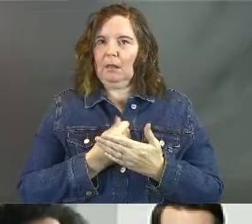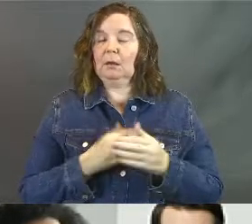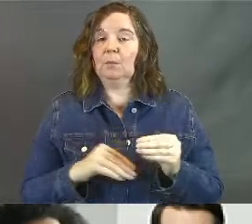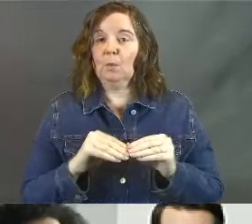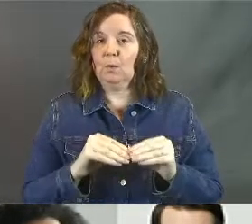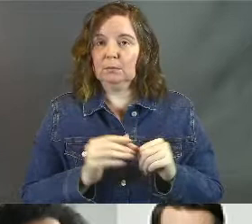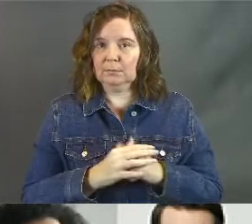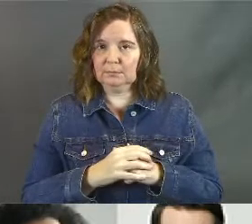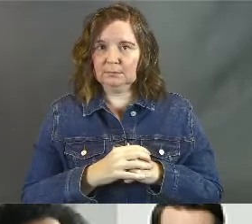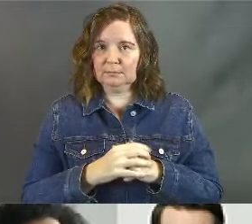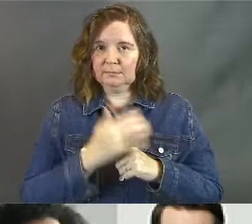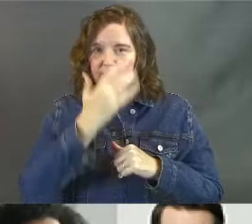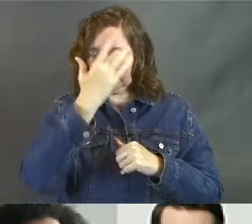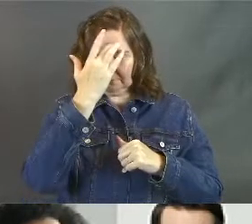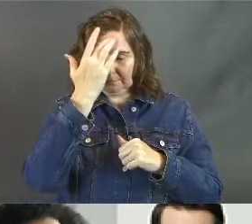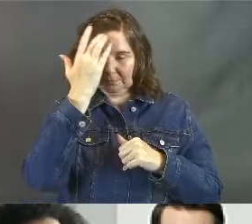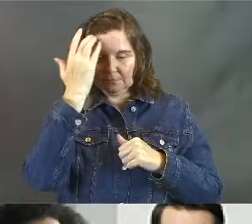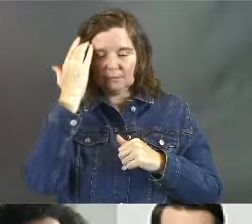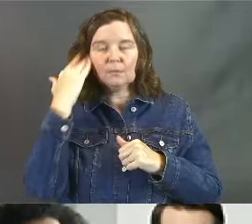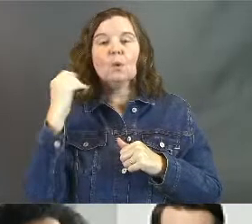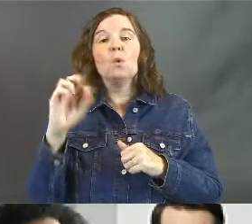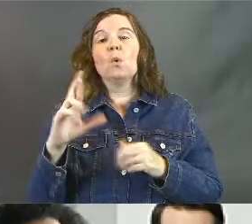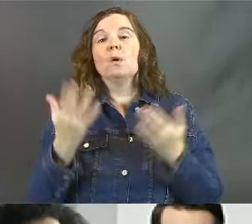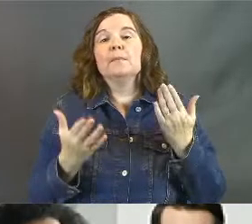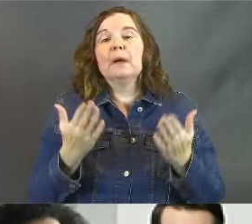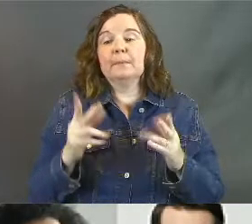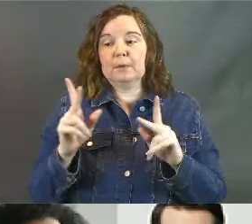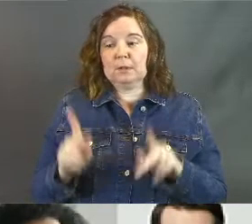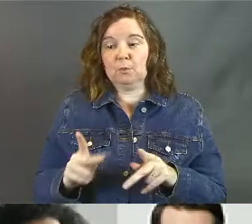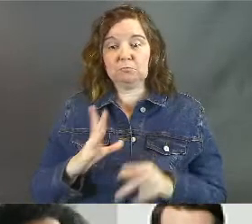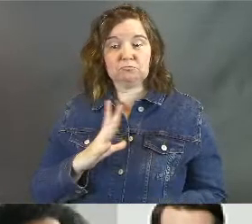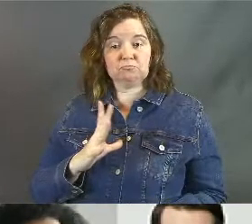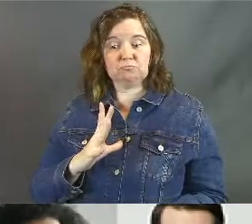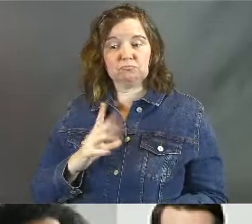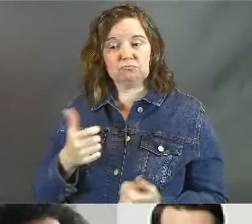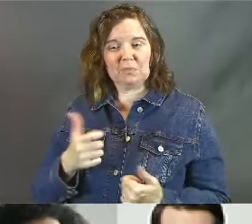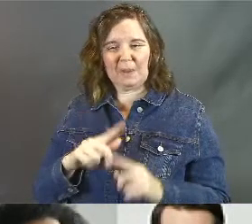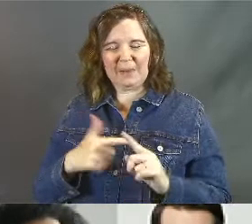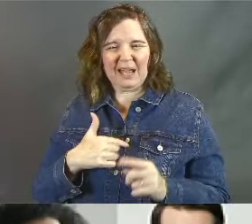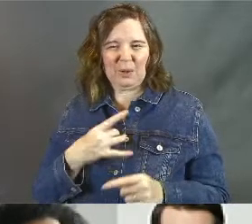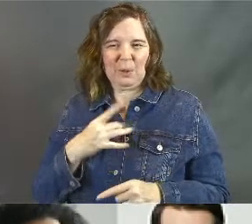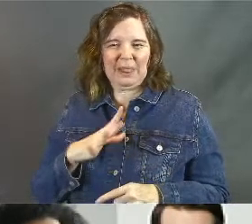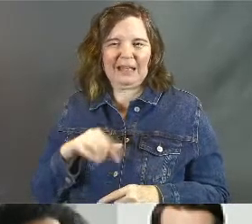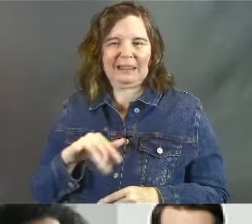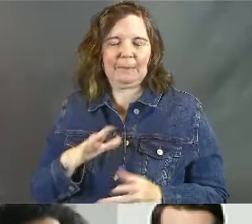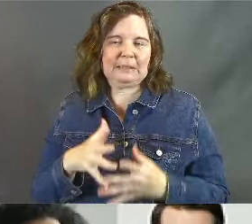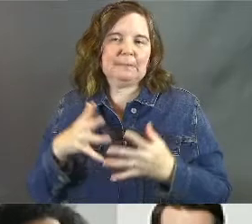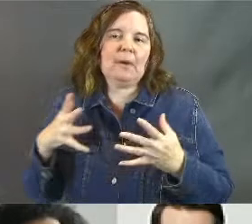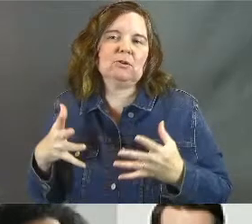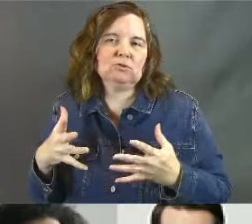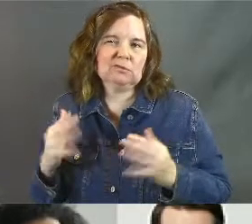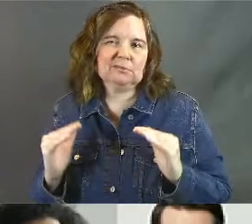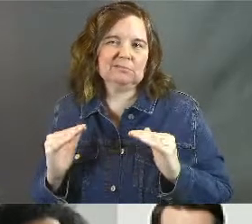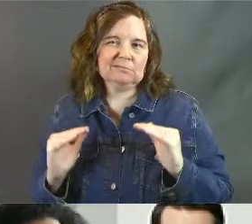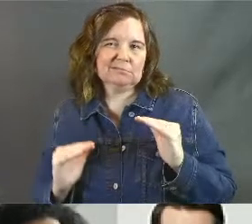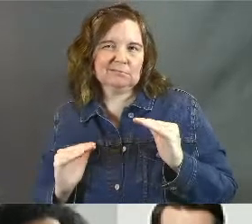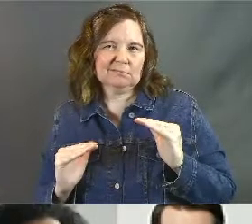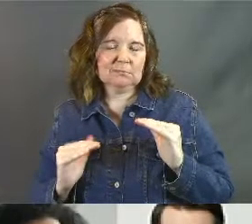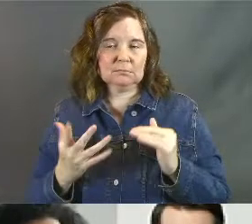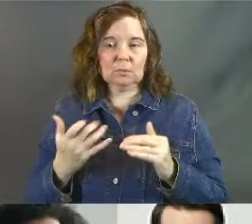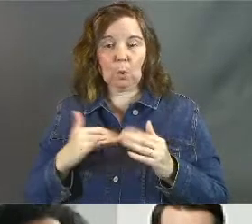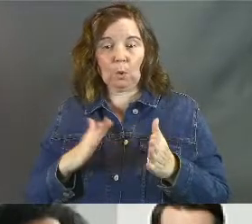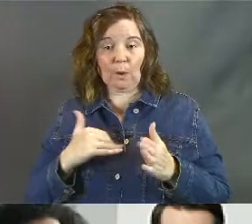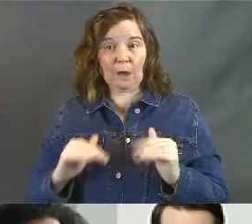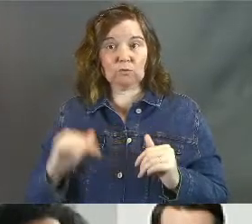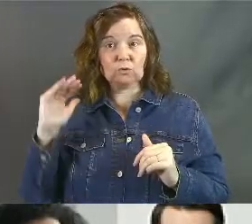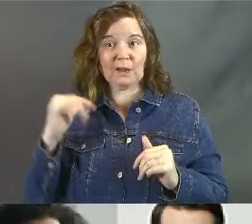more. Or it's like, this person's fine, I just don't like them as much. Or this person's fine, but the way